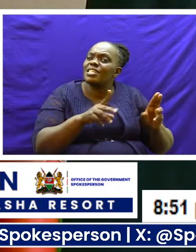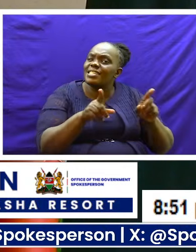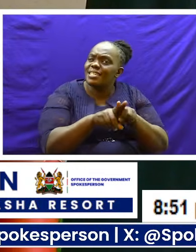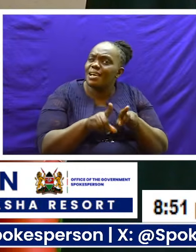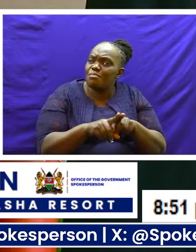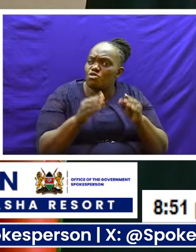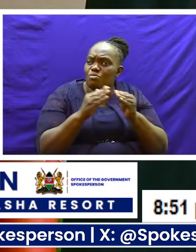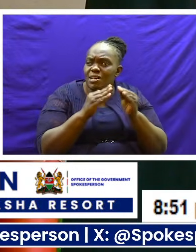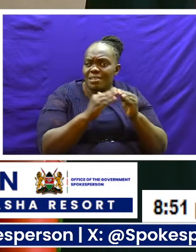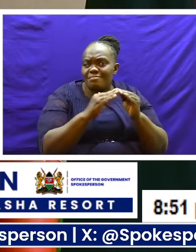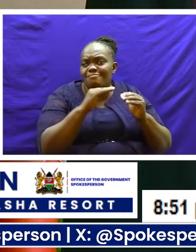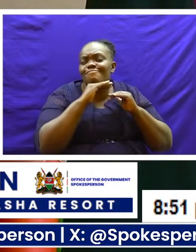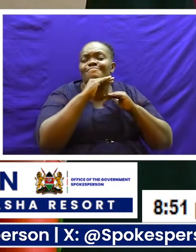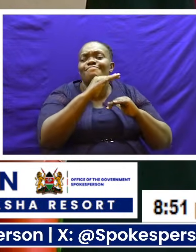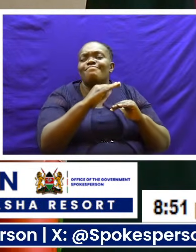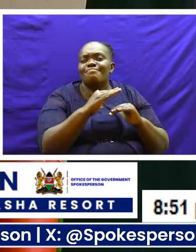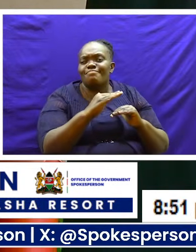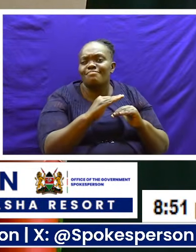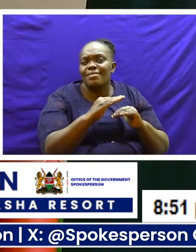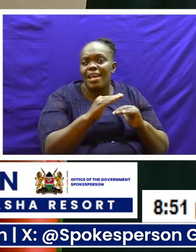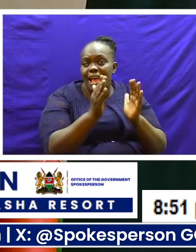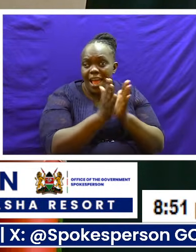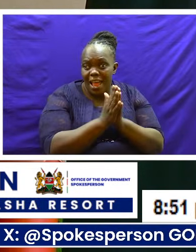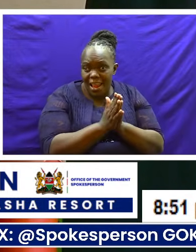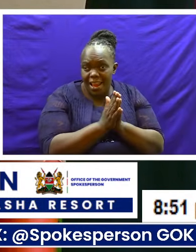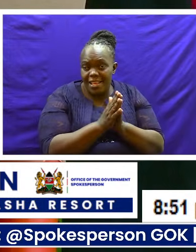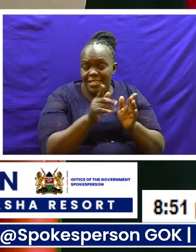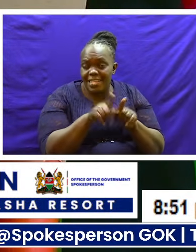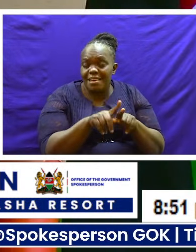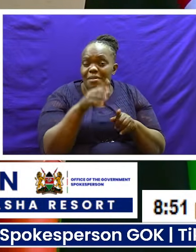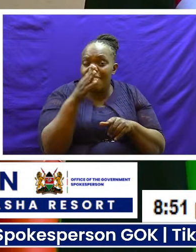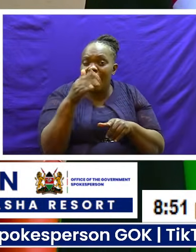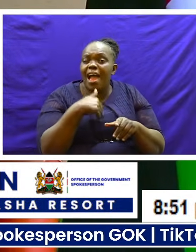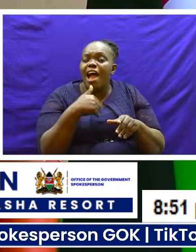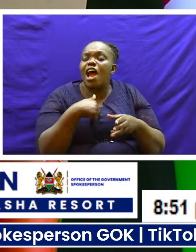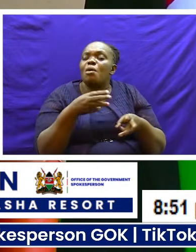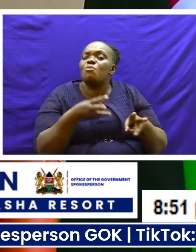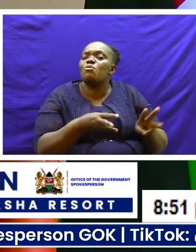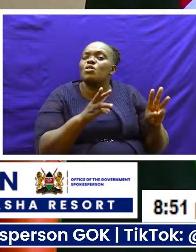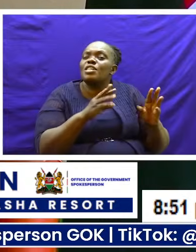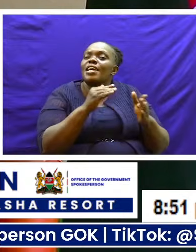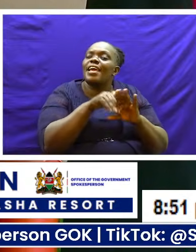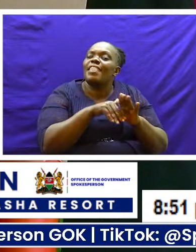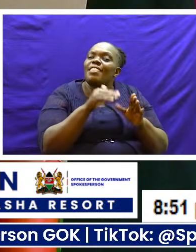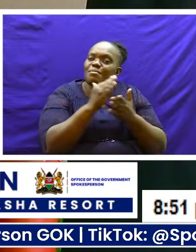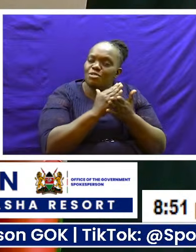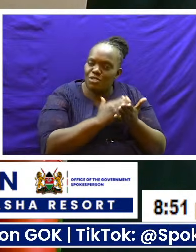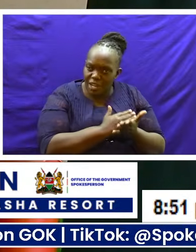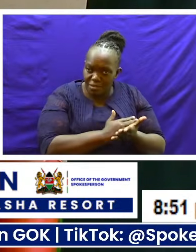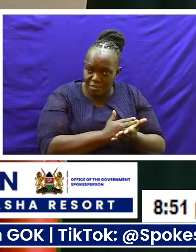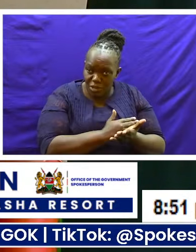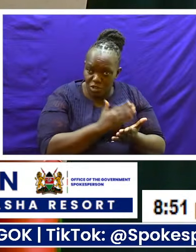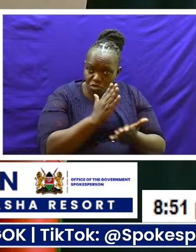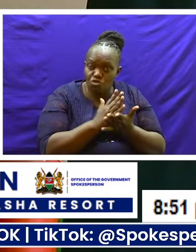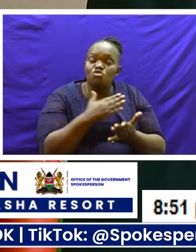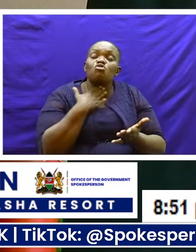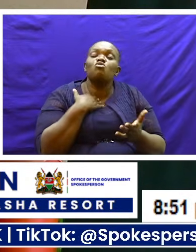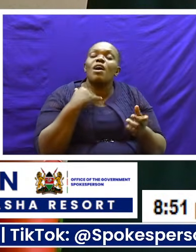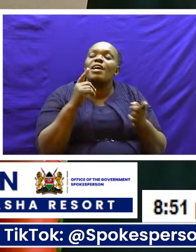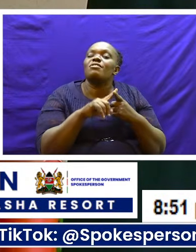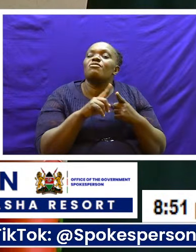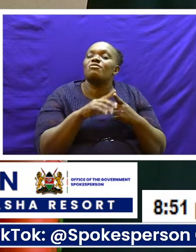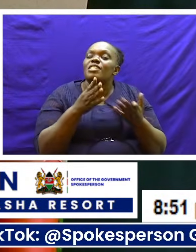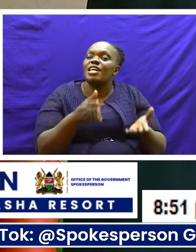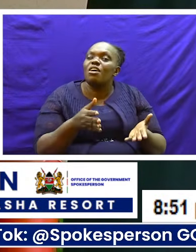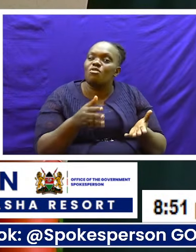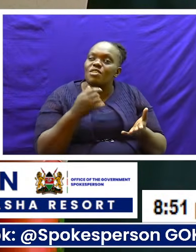you meet the minimum and there's an availability in the program that you want to. So, Dr. we can